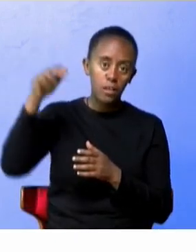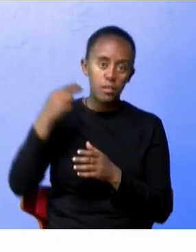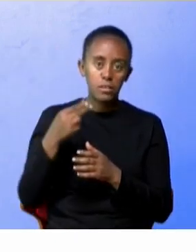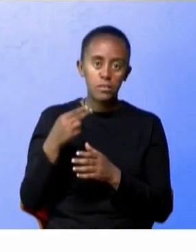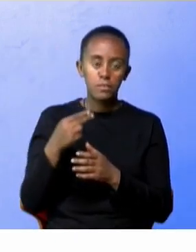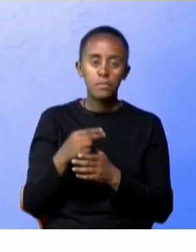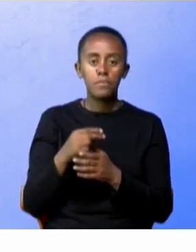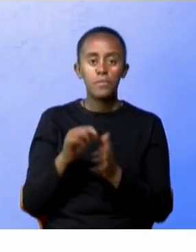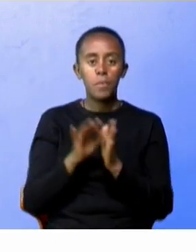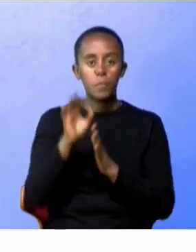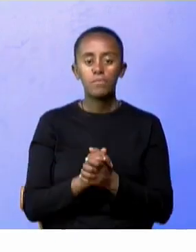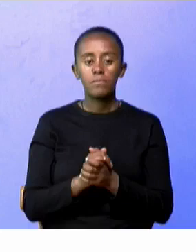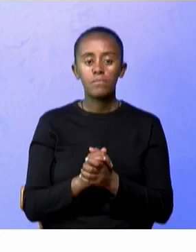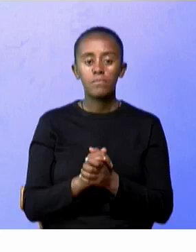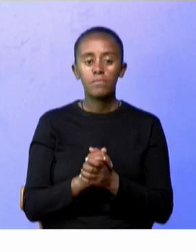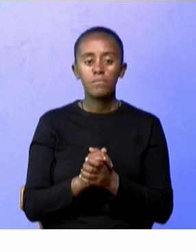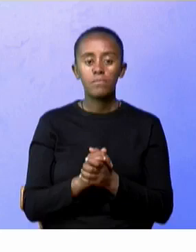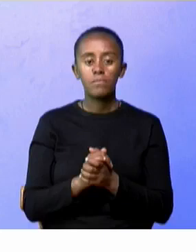Number 6,